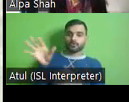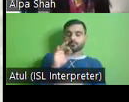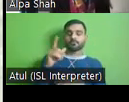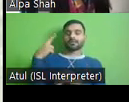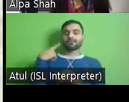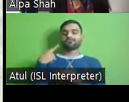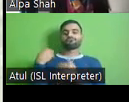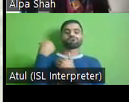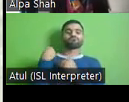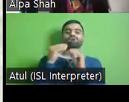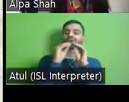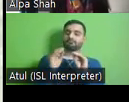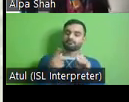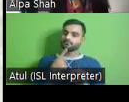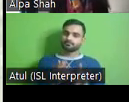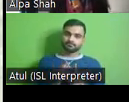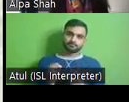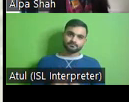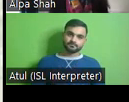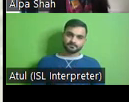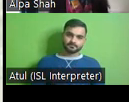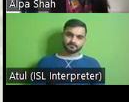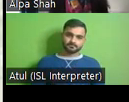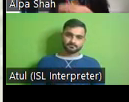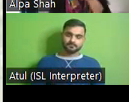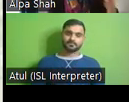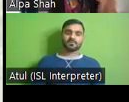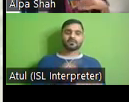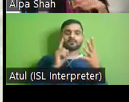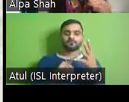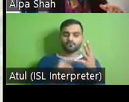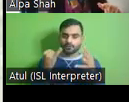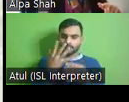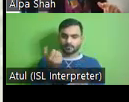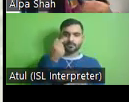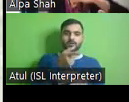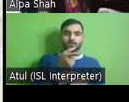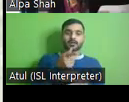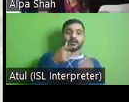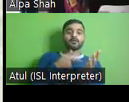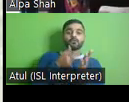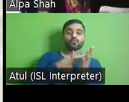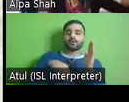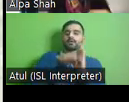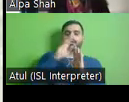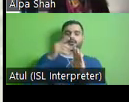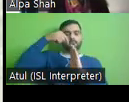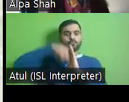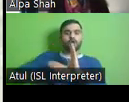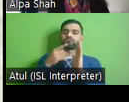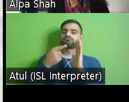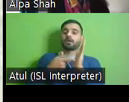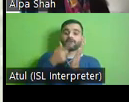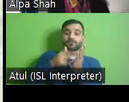leadership responsibilities. And fourth is, I found evidence for this at the village level, but not beyond the village